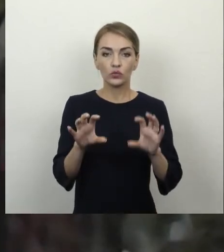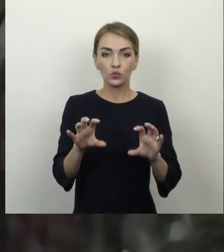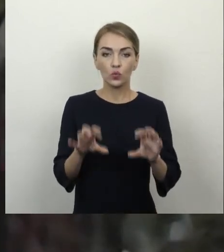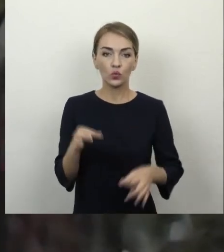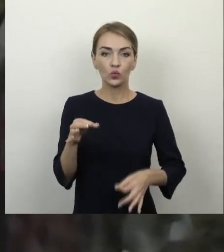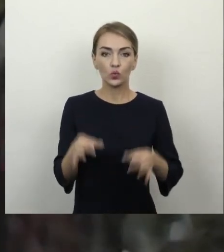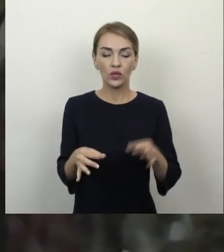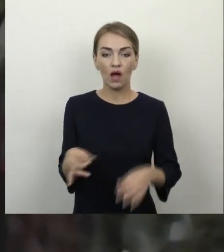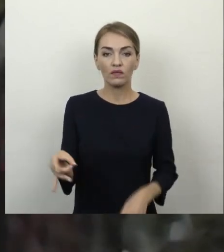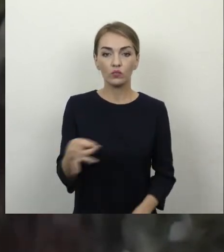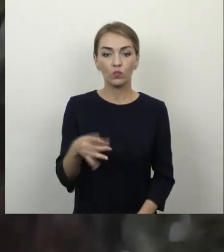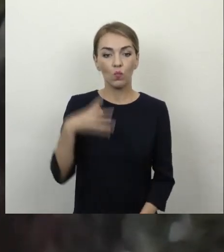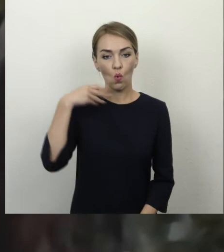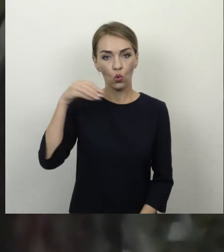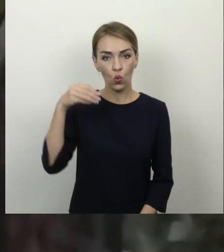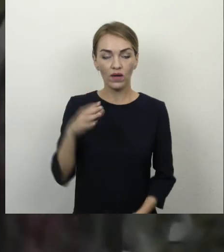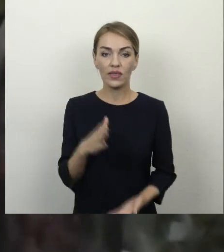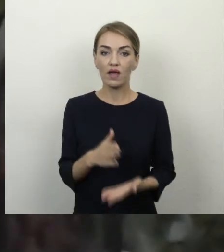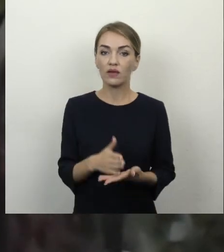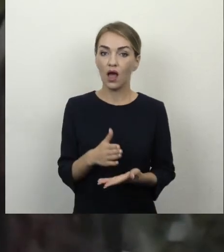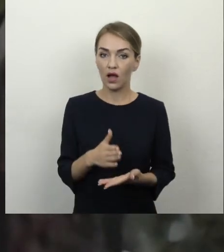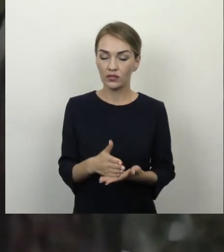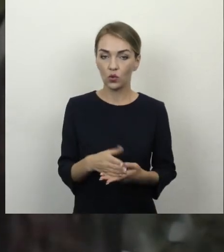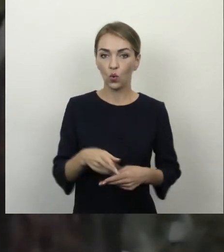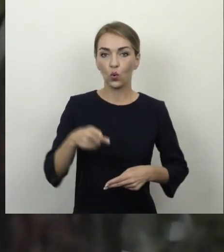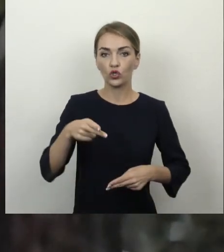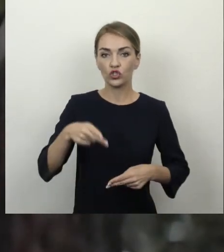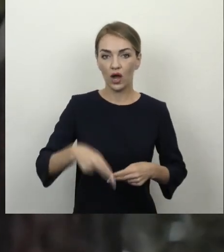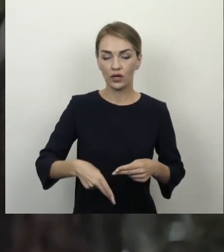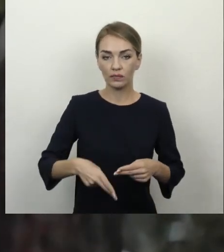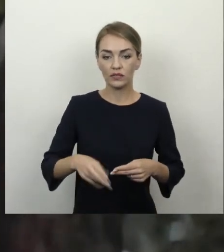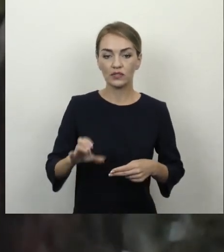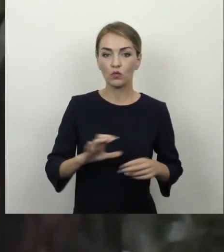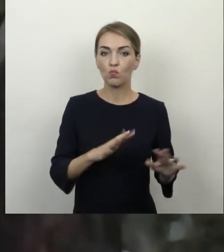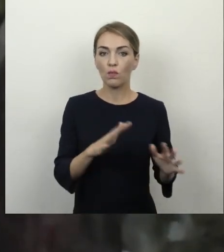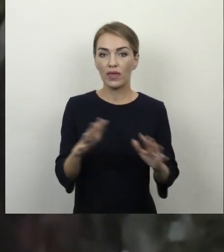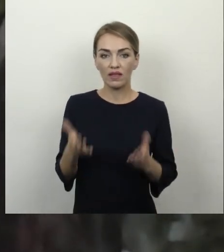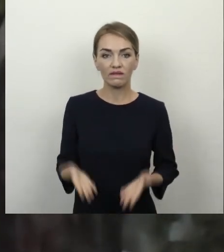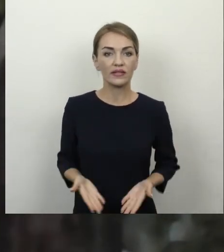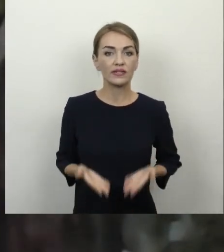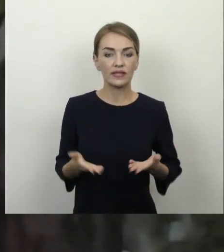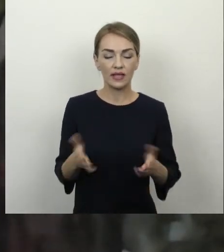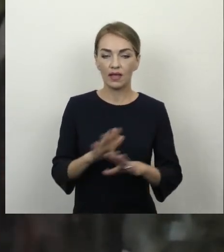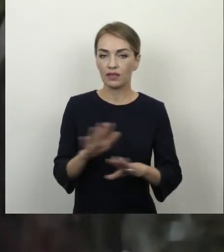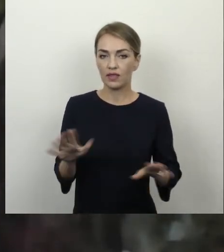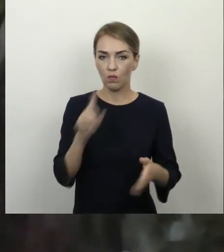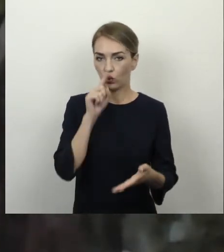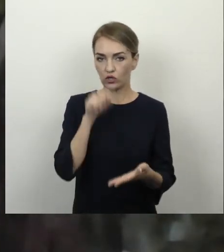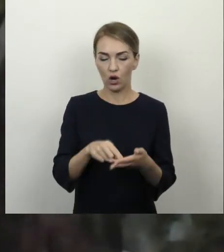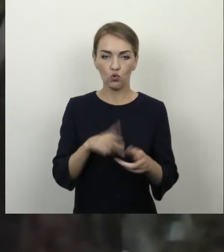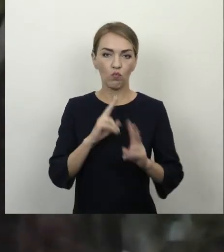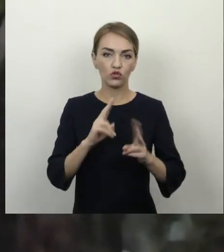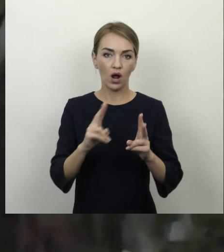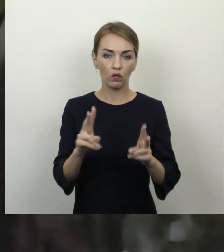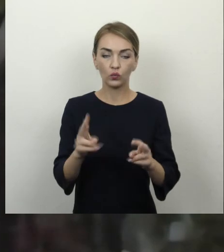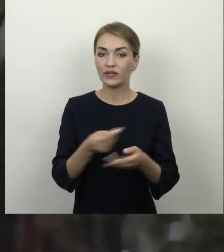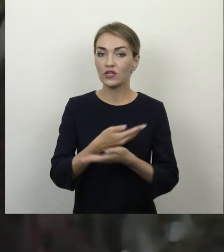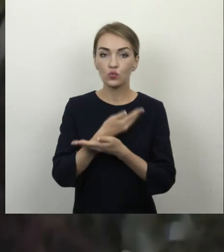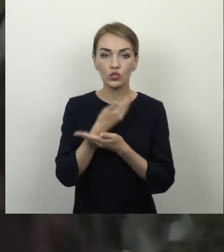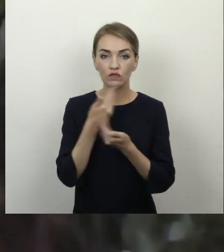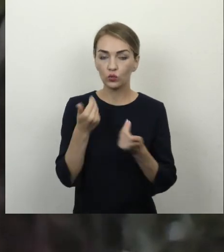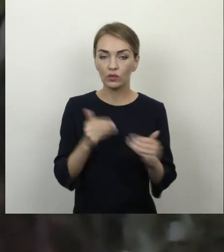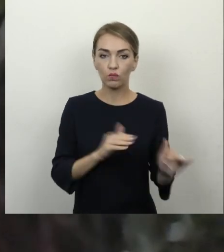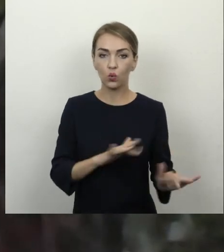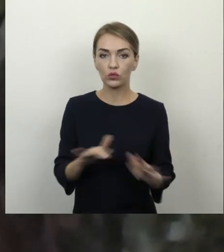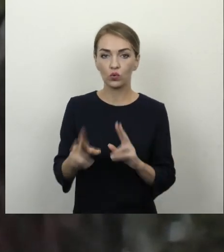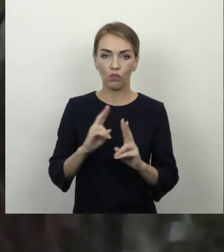The Constitutional Court decisions in Moldova are final from the moment they are delivered, and they are not subject to